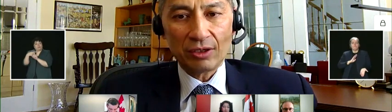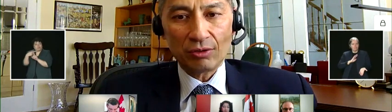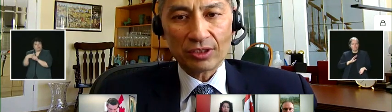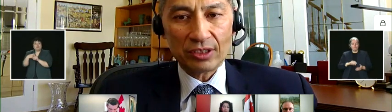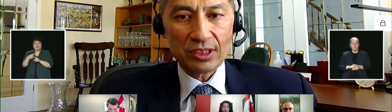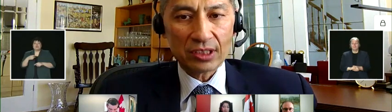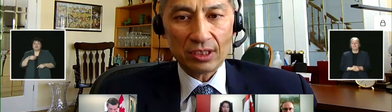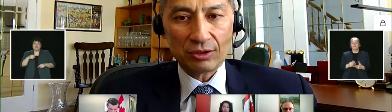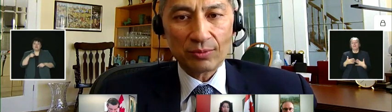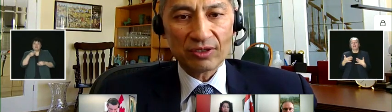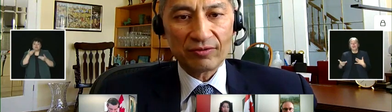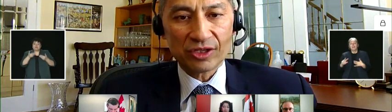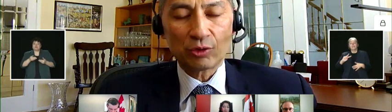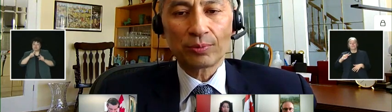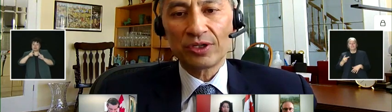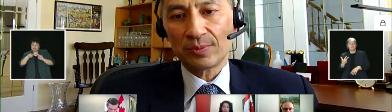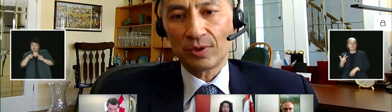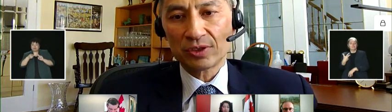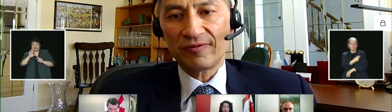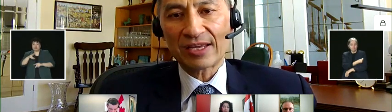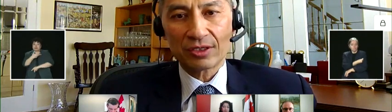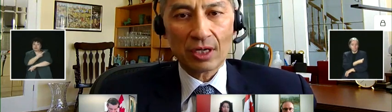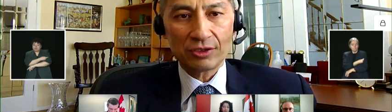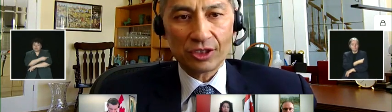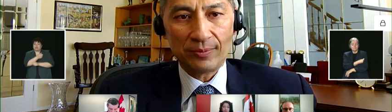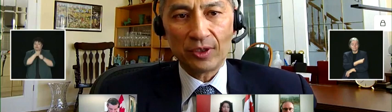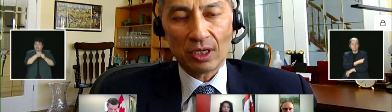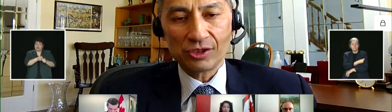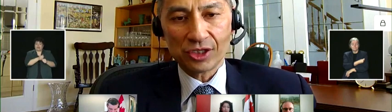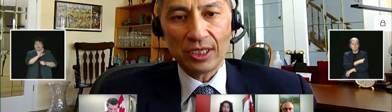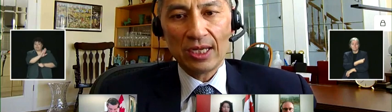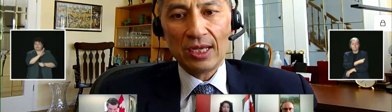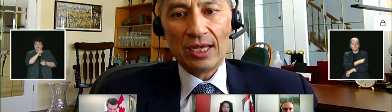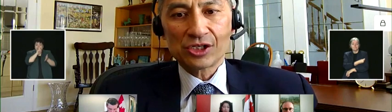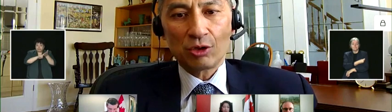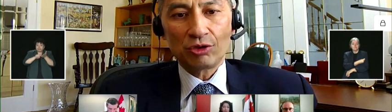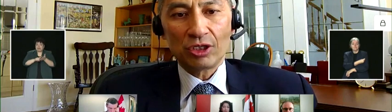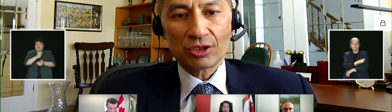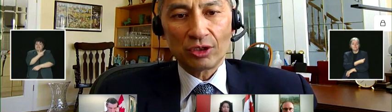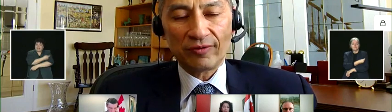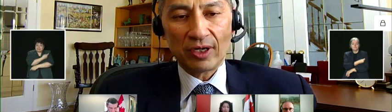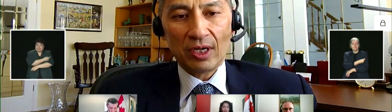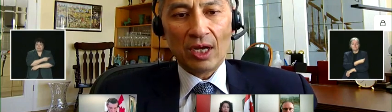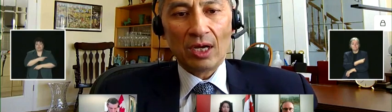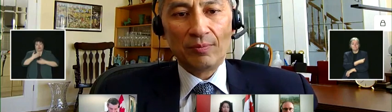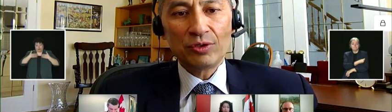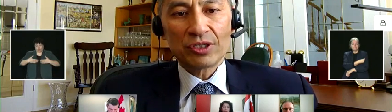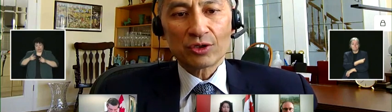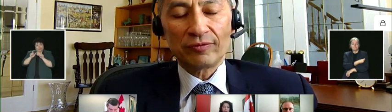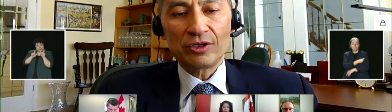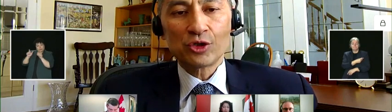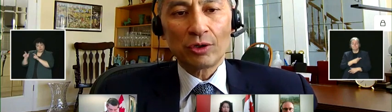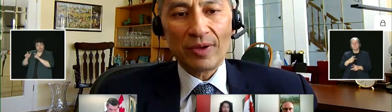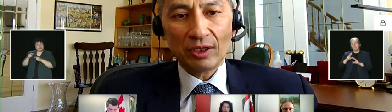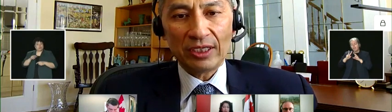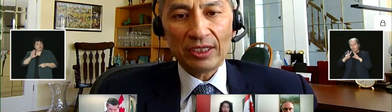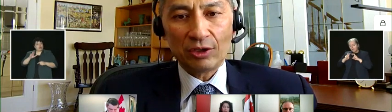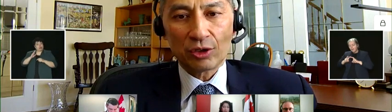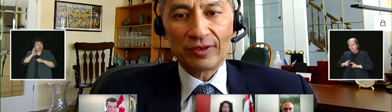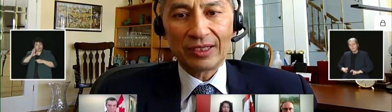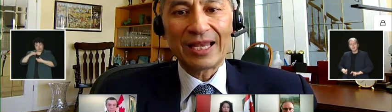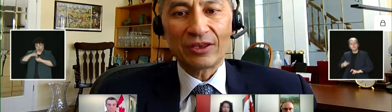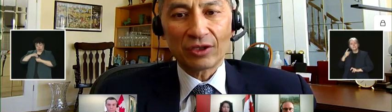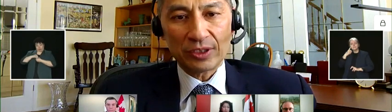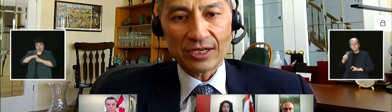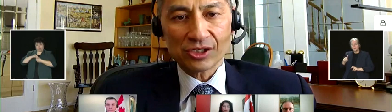the second dose, just in terms of general principles of vaccinology and immunology, has shown to sort of boost the sort of the durability or